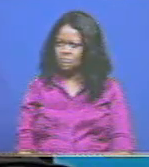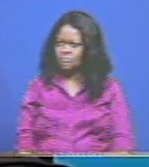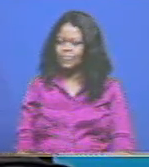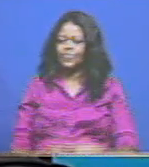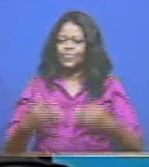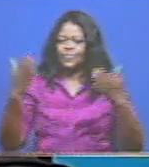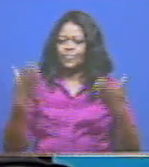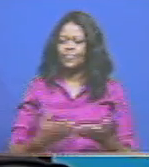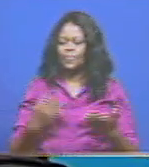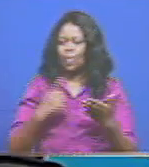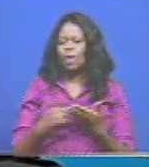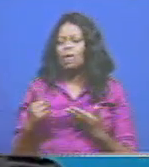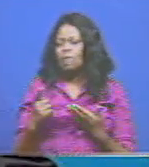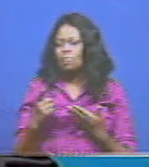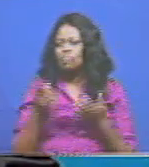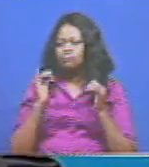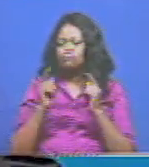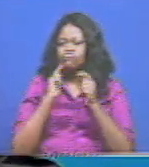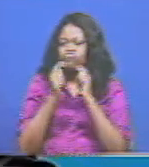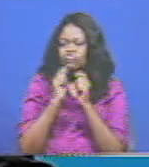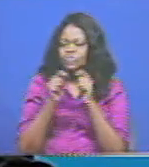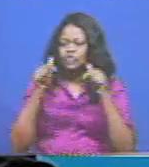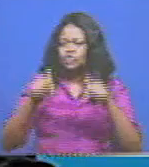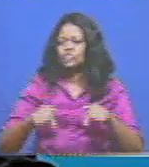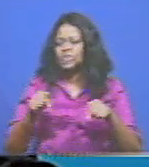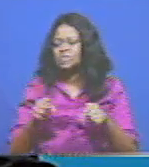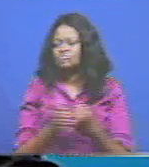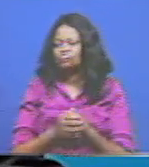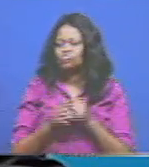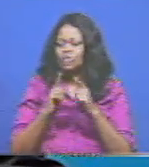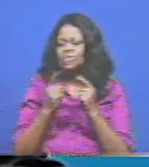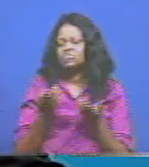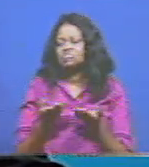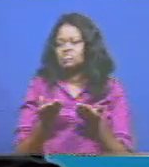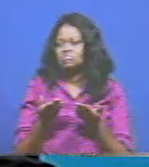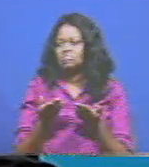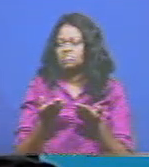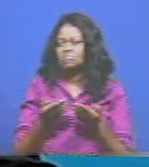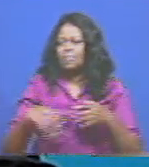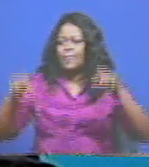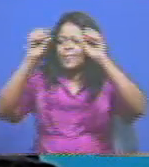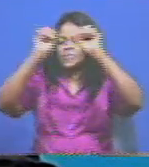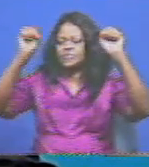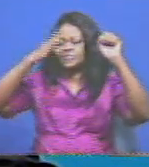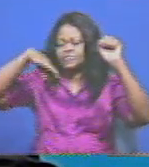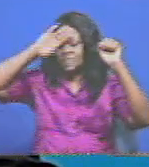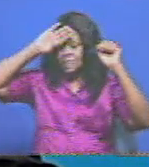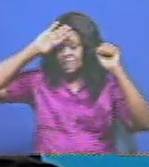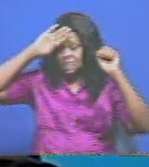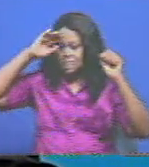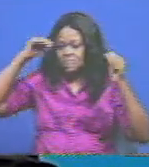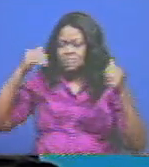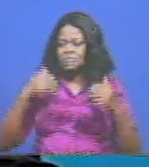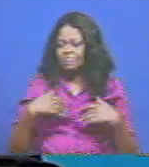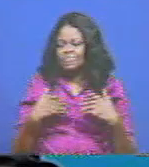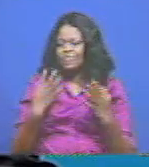Welcome to this week's edition of Perspective, and today we delve into the matter of the president's frustrations. He has over